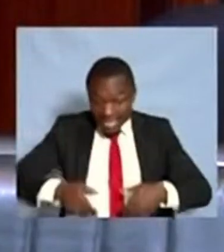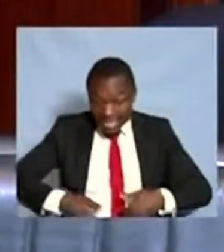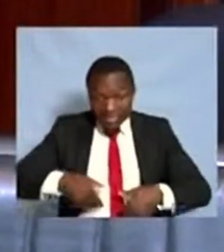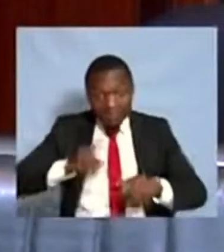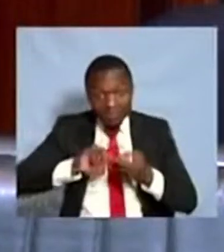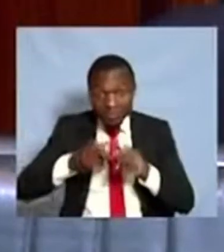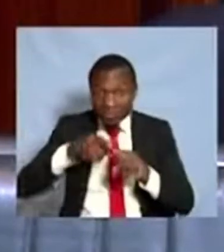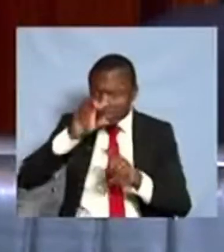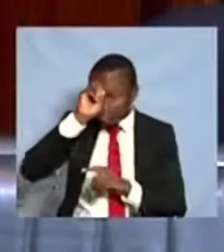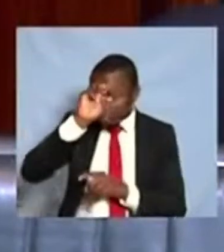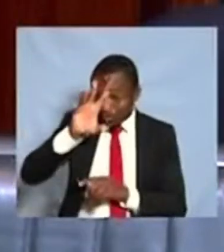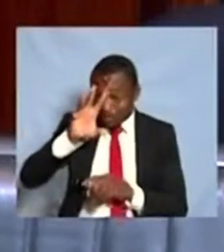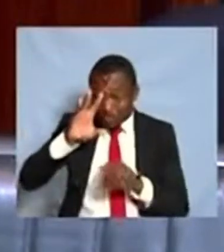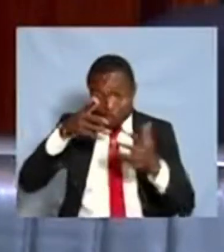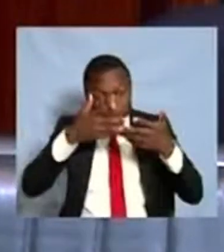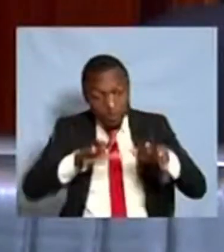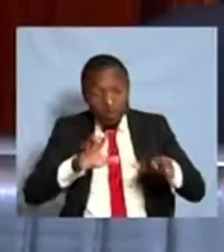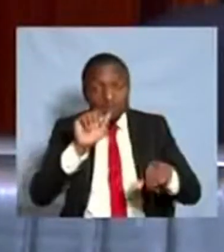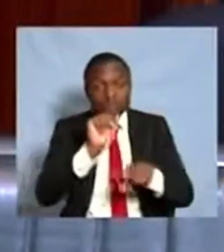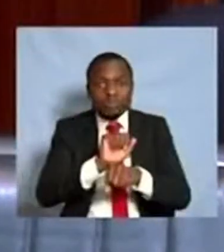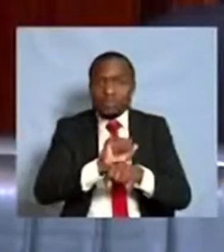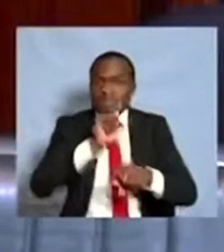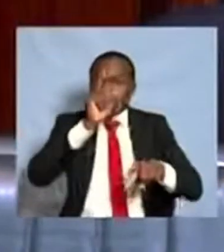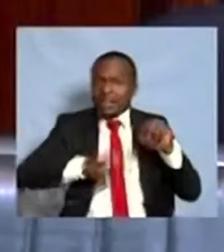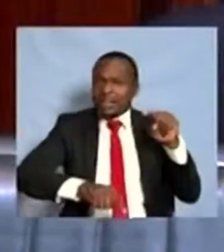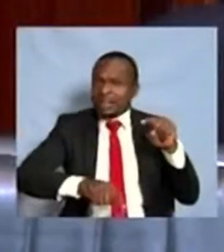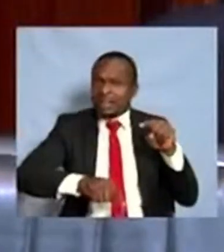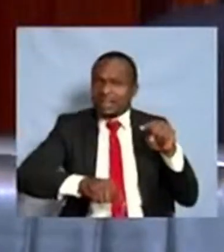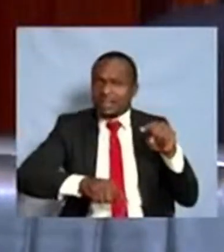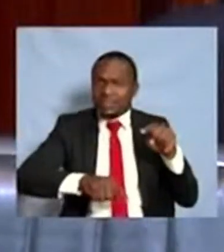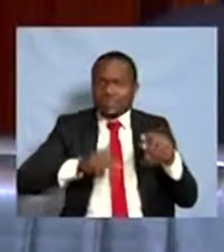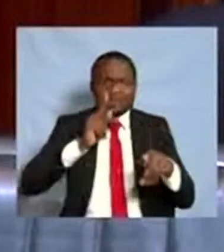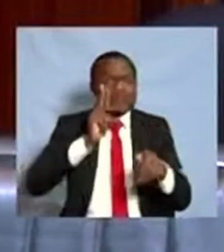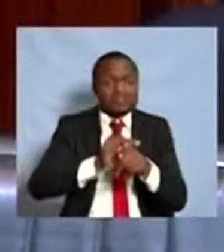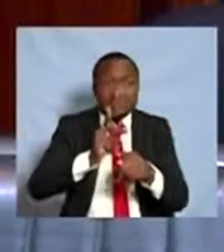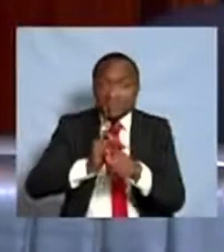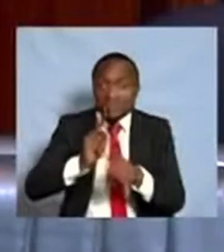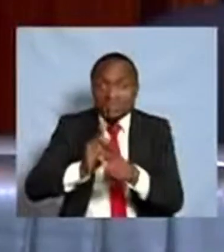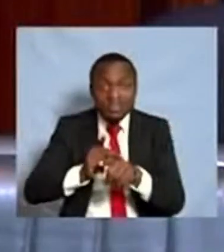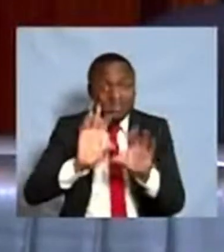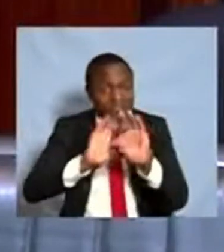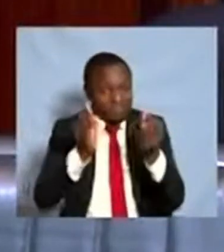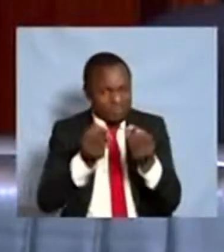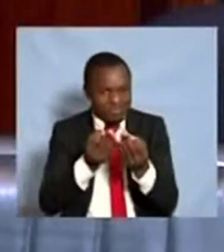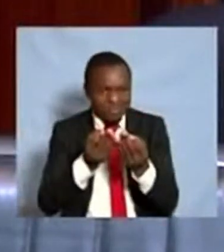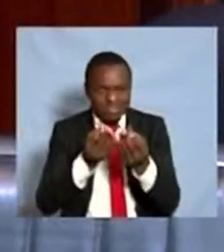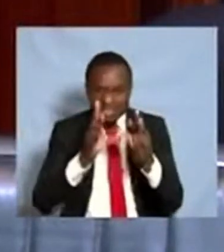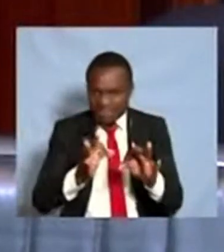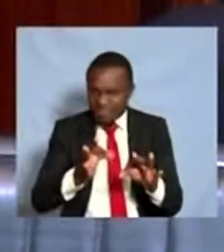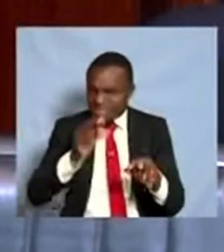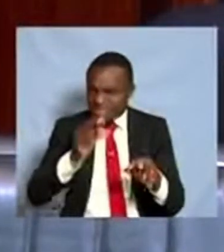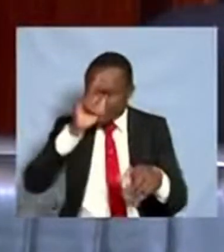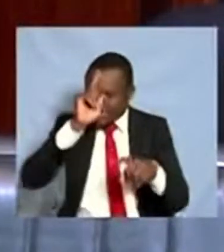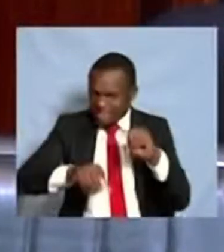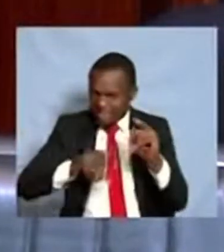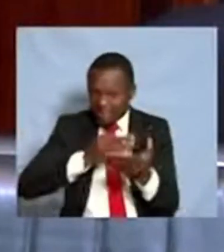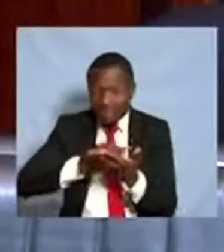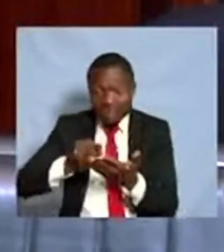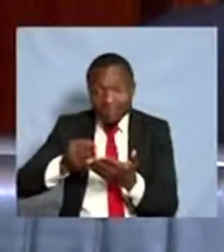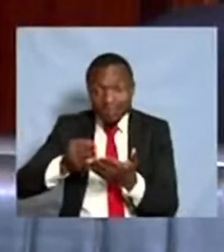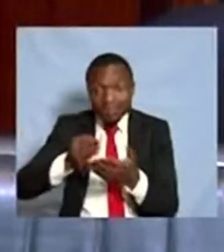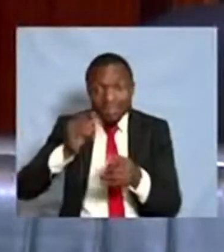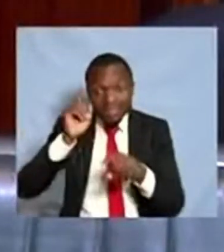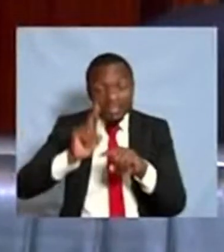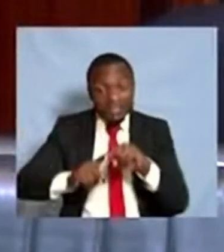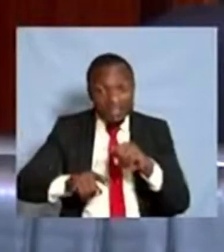are minors, who have lost jobs, can't afford to look after their families. And if they can't afford to look after their families, definitely marriages are